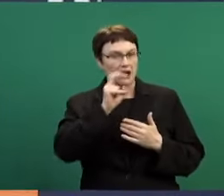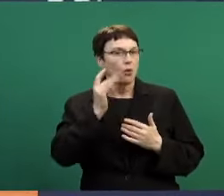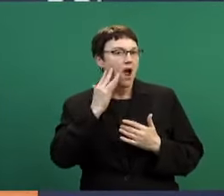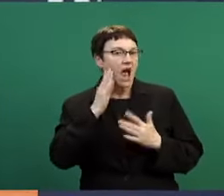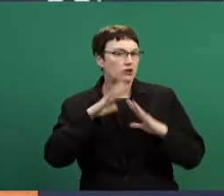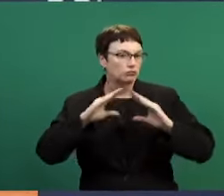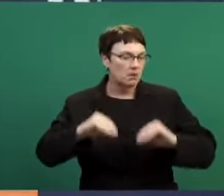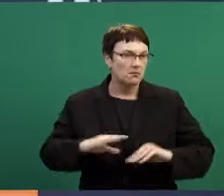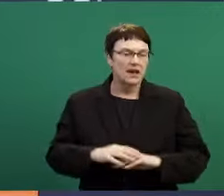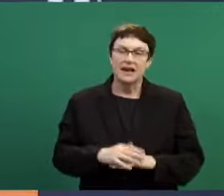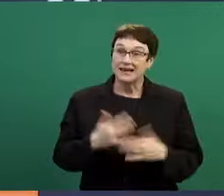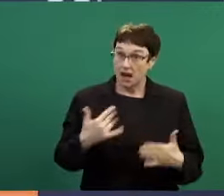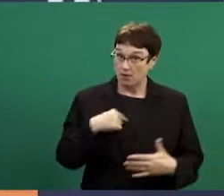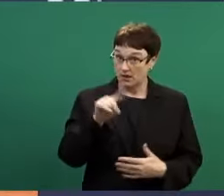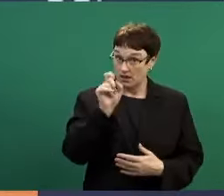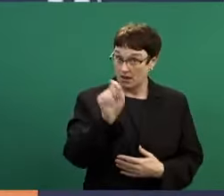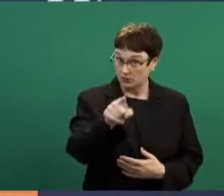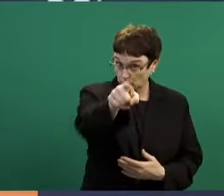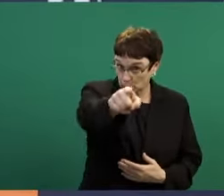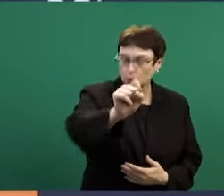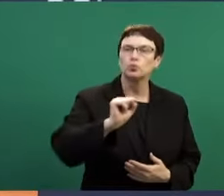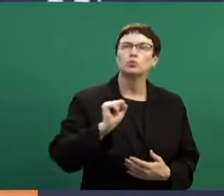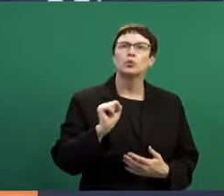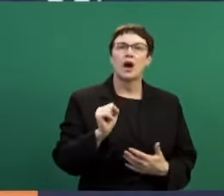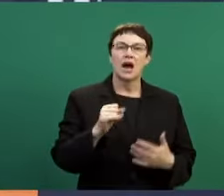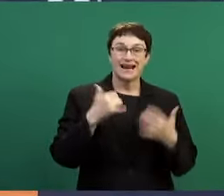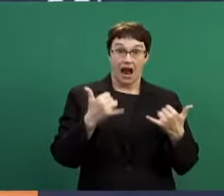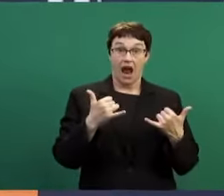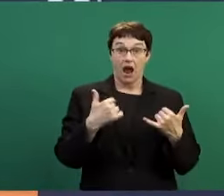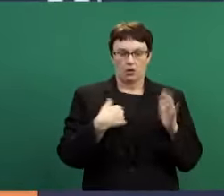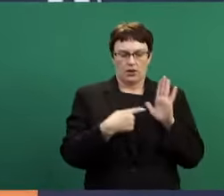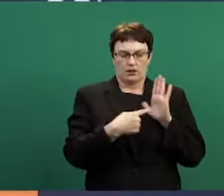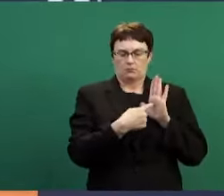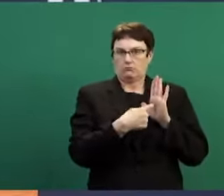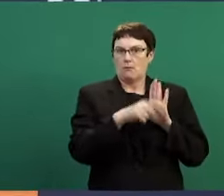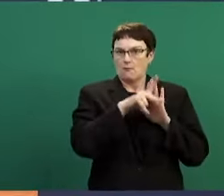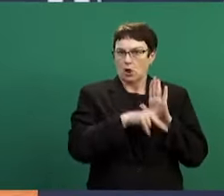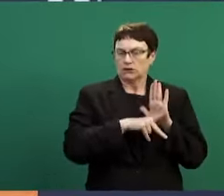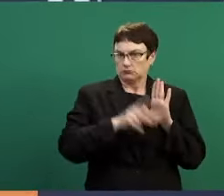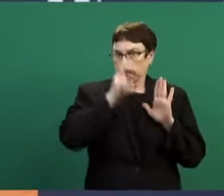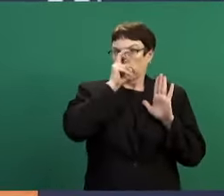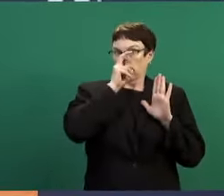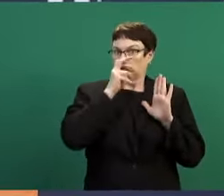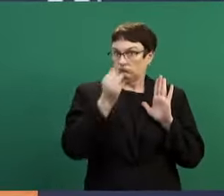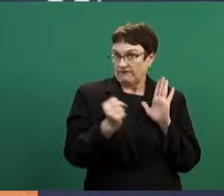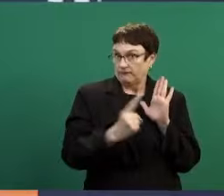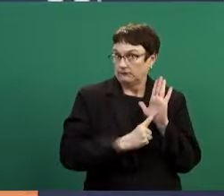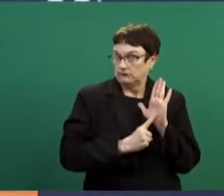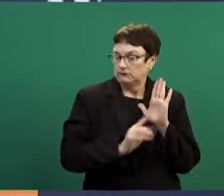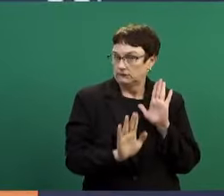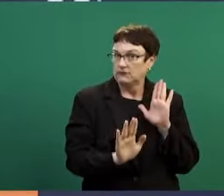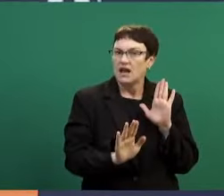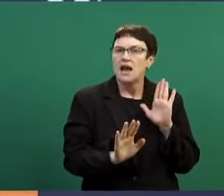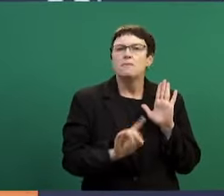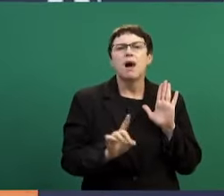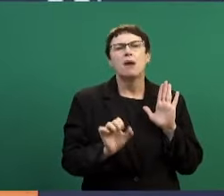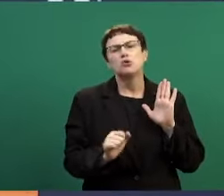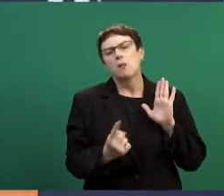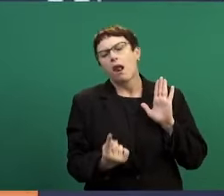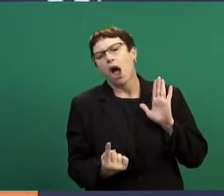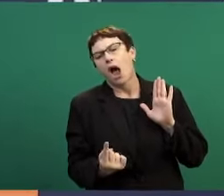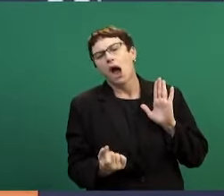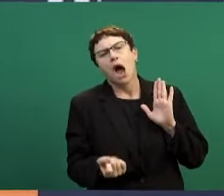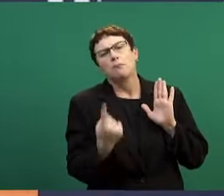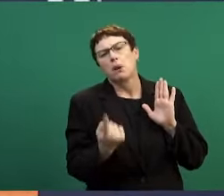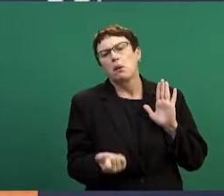is restrictive as it stands now. There are things that might change that might make